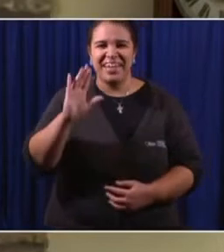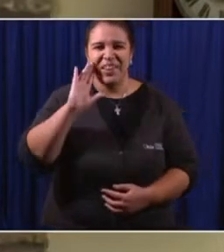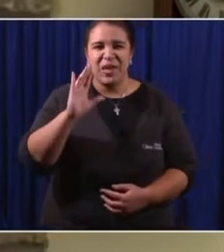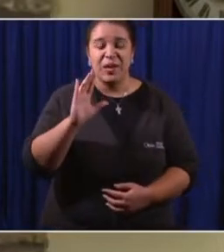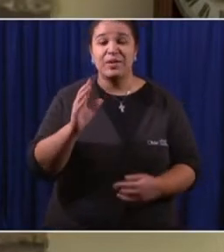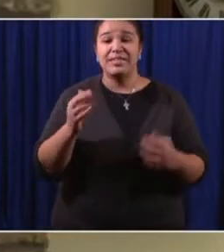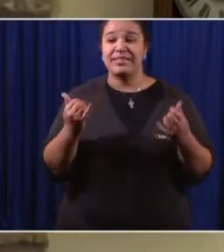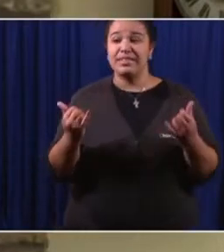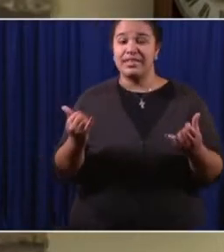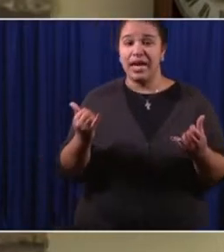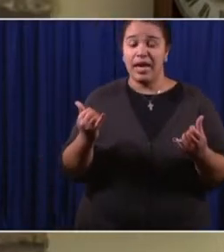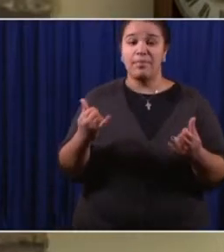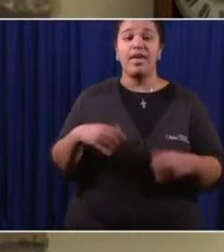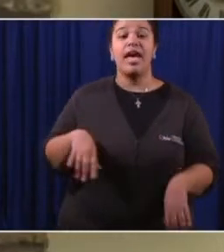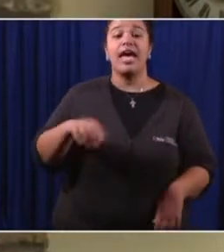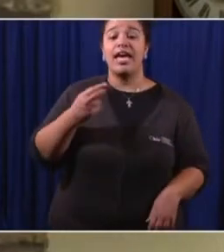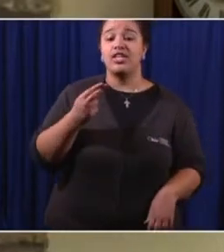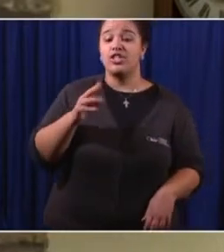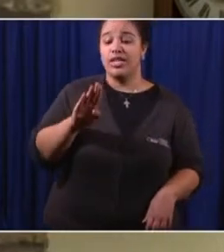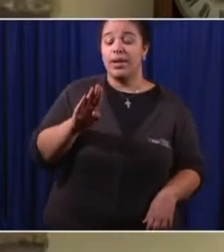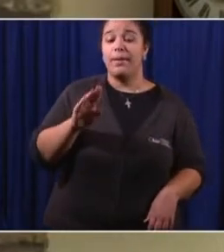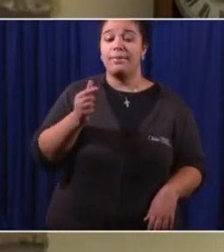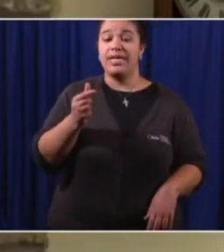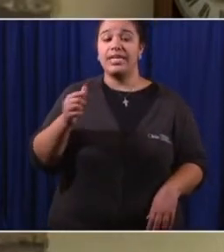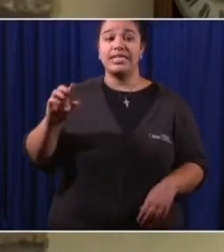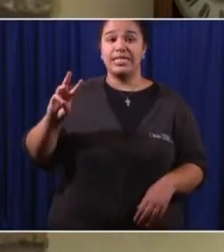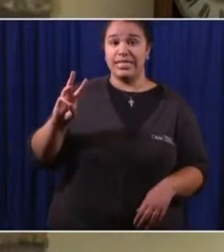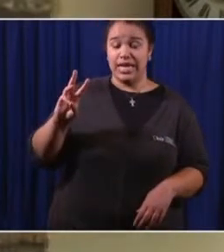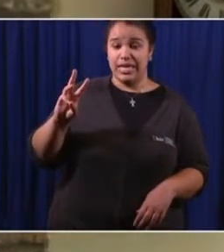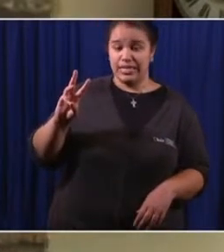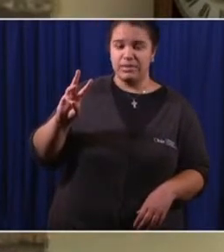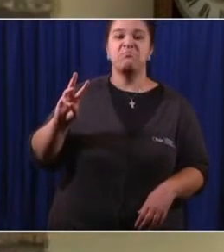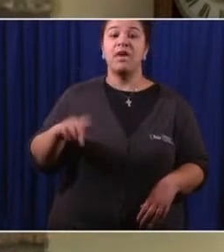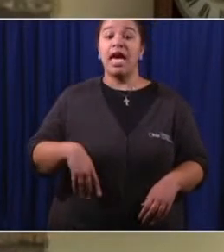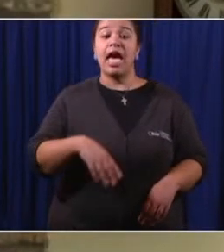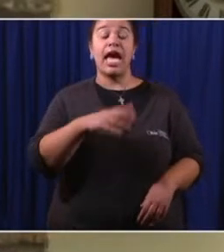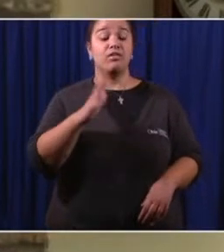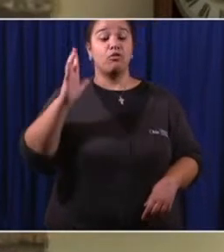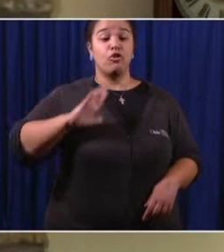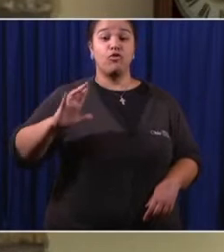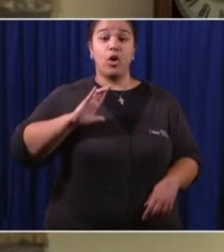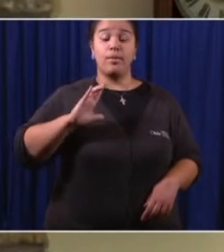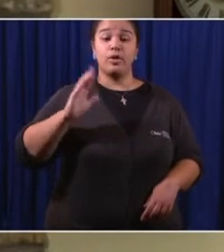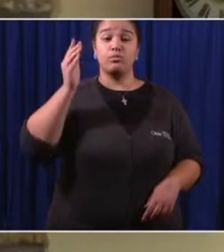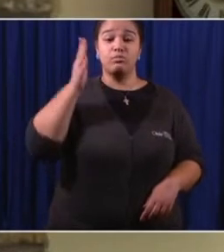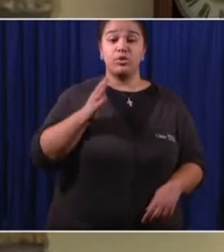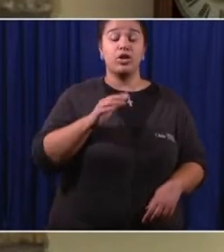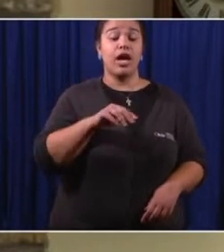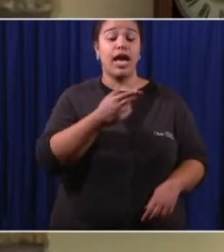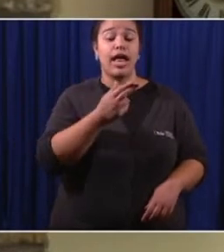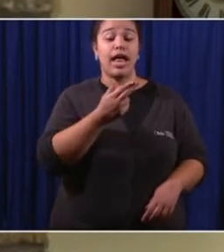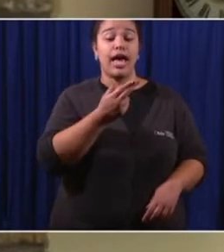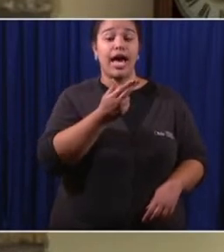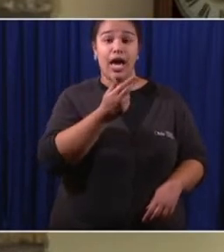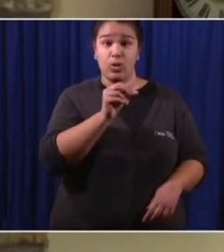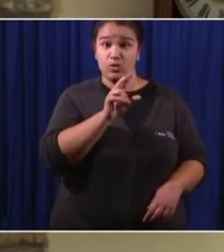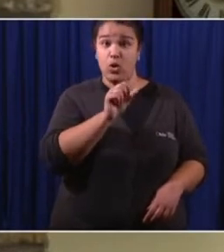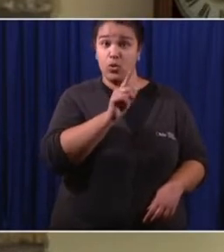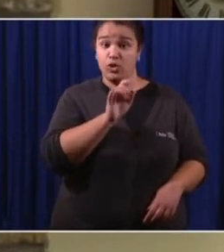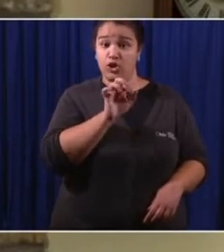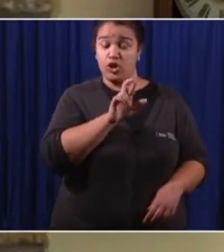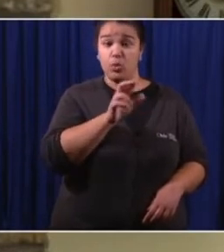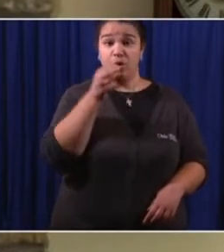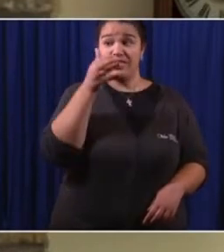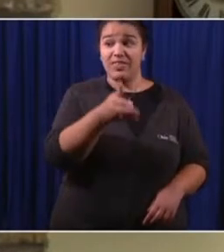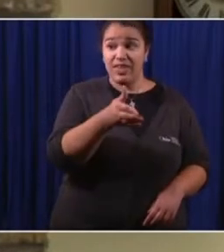discuss HB 6, and former Speaker of the House, Larry Householder, was there. Do you still support HB 6 as law, given